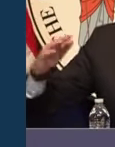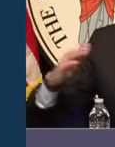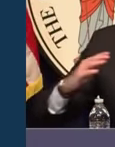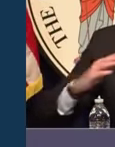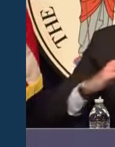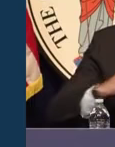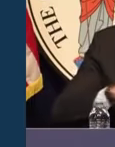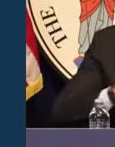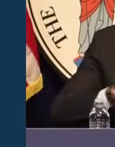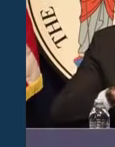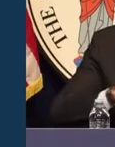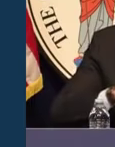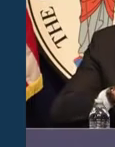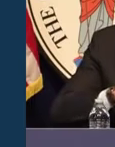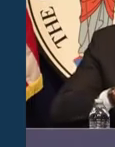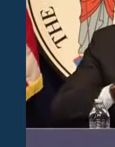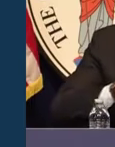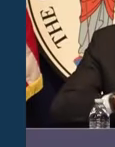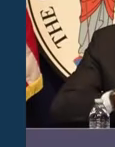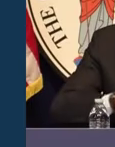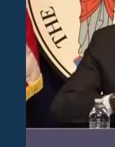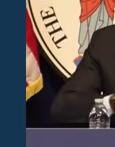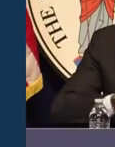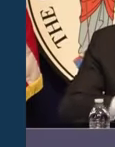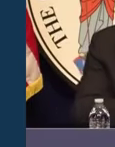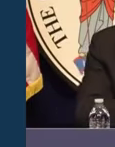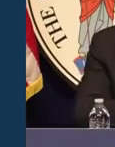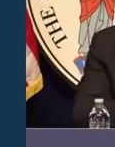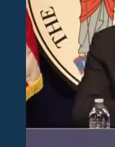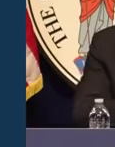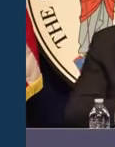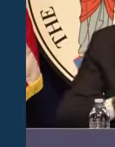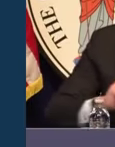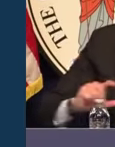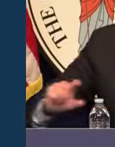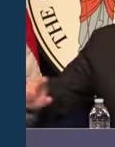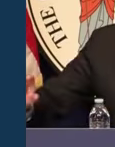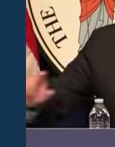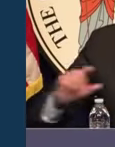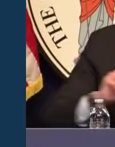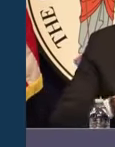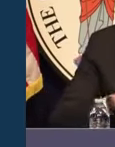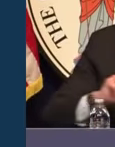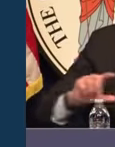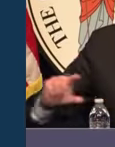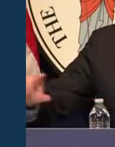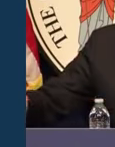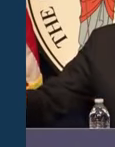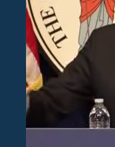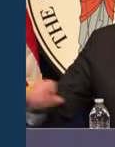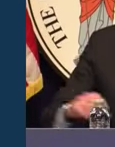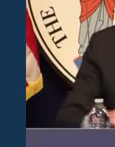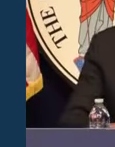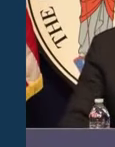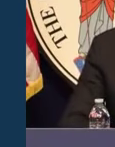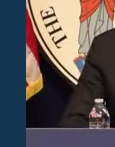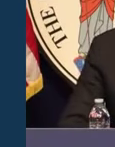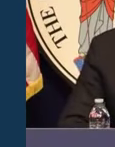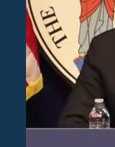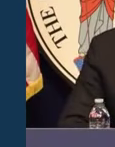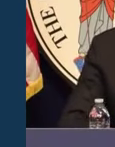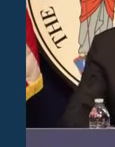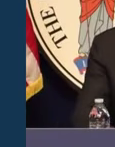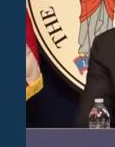those curves meet at an acceptable level that allows our system and our state to digest the cases that we